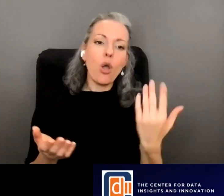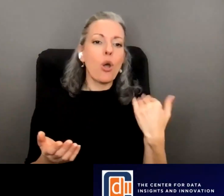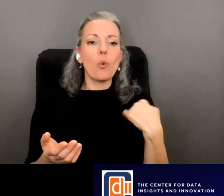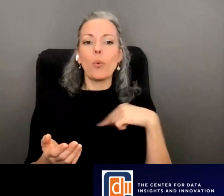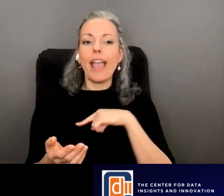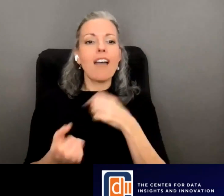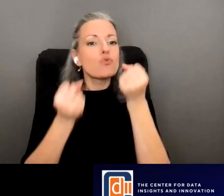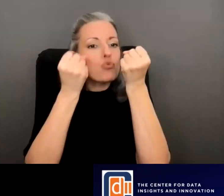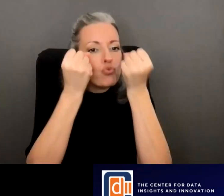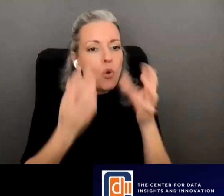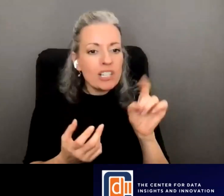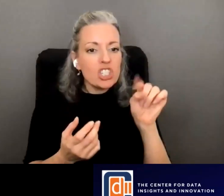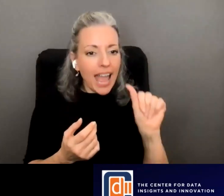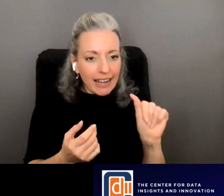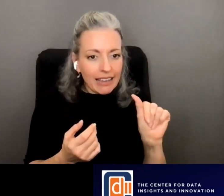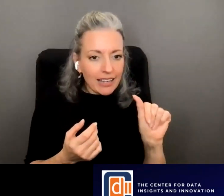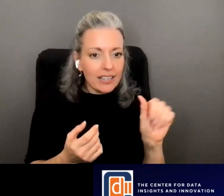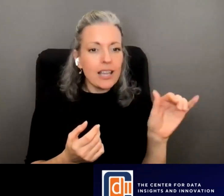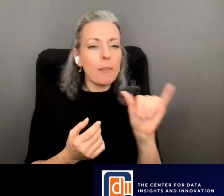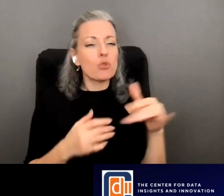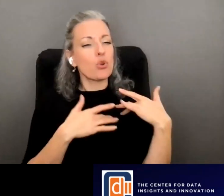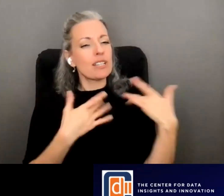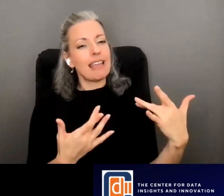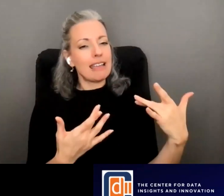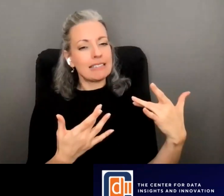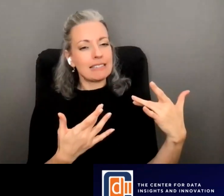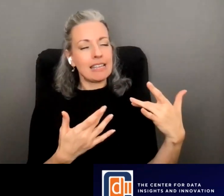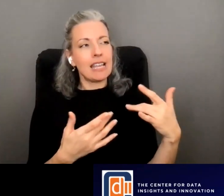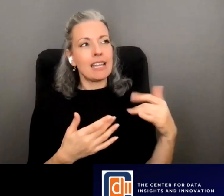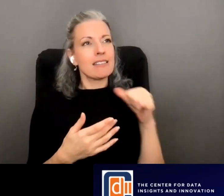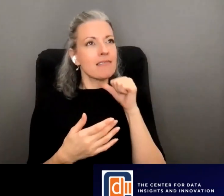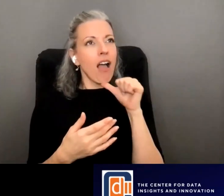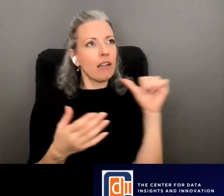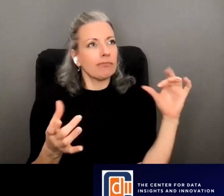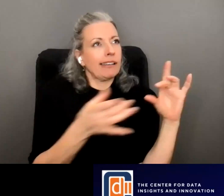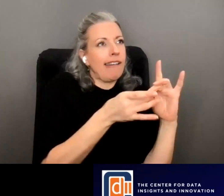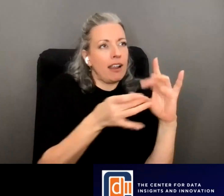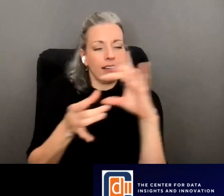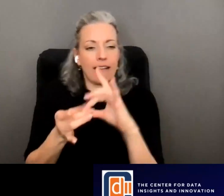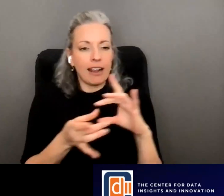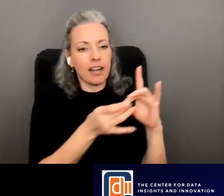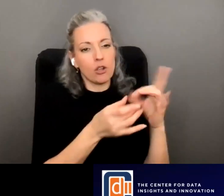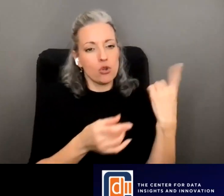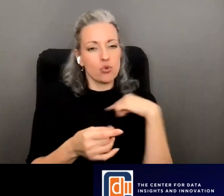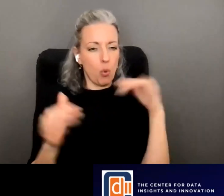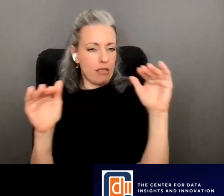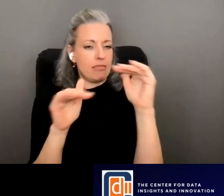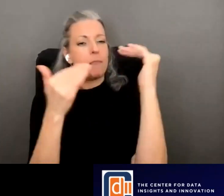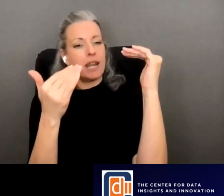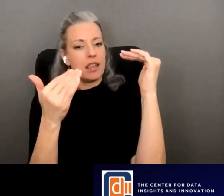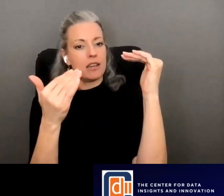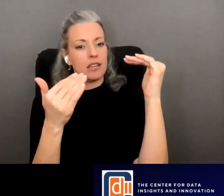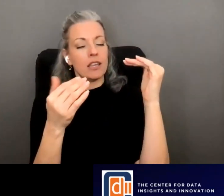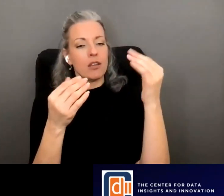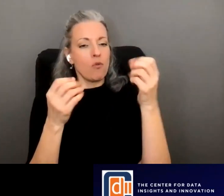of data within CalHHS, but it tends to live in silos. It doesn't talk to each other. And so we're limited on the types of insights that we